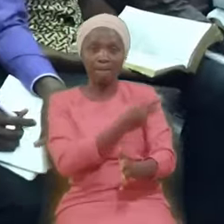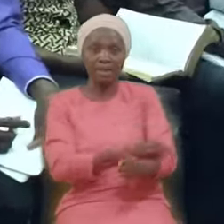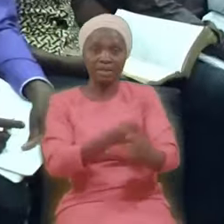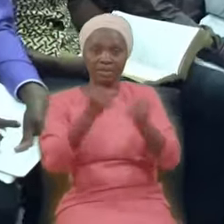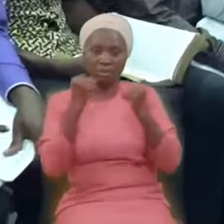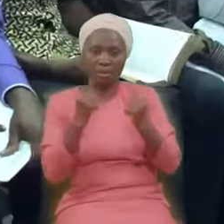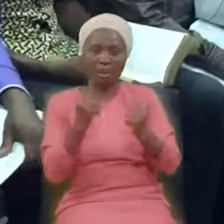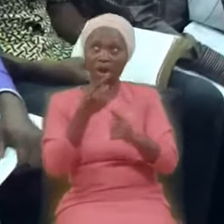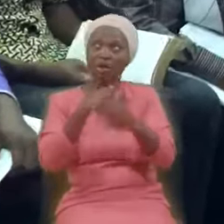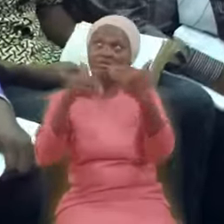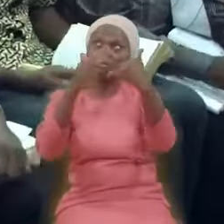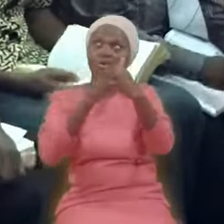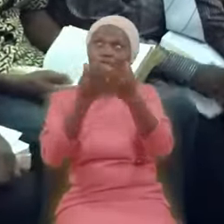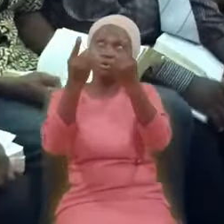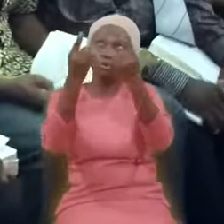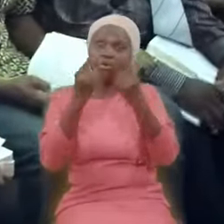body.